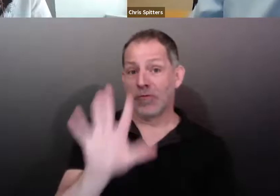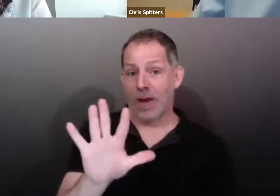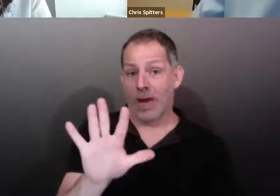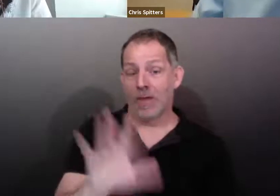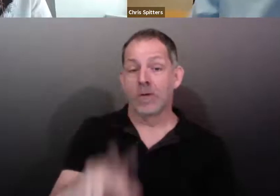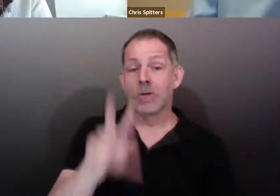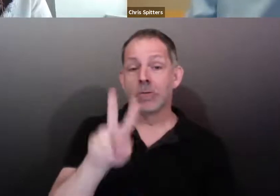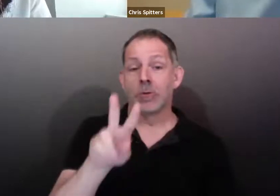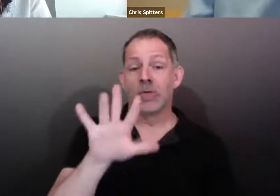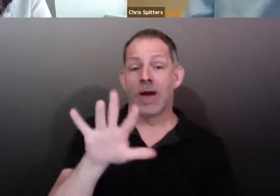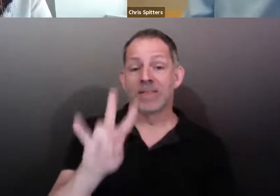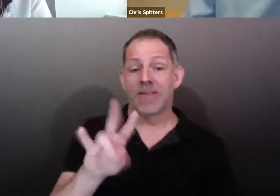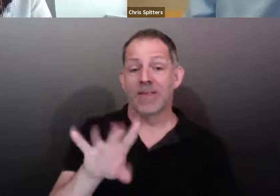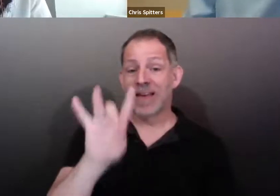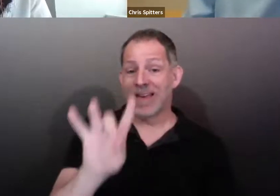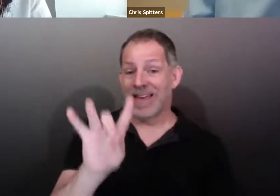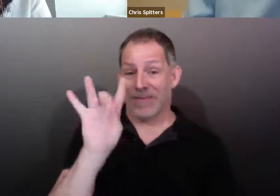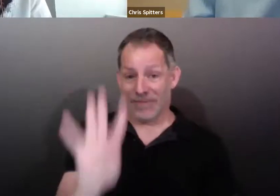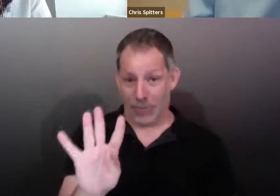That's